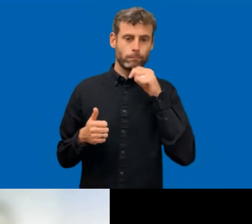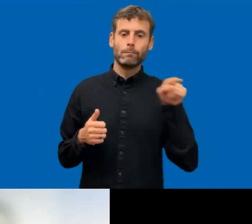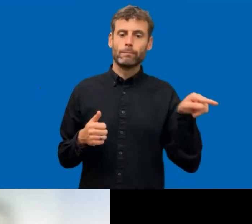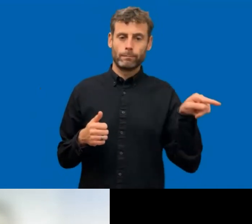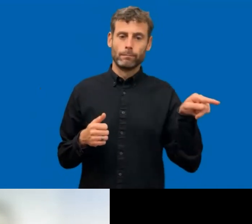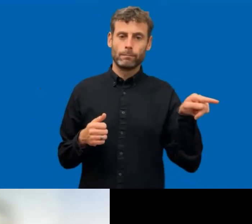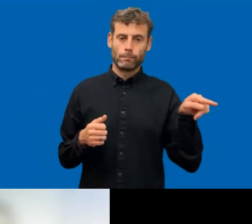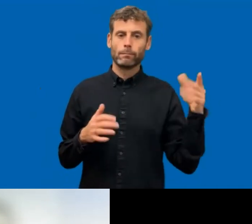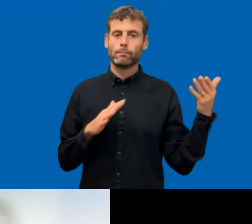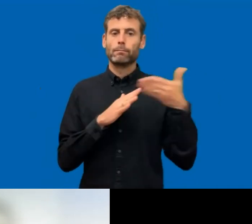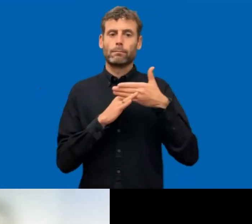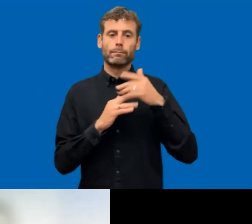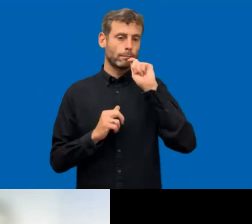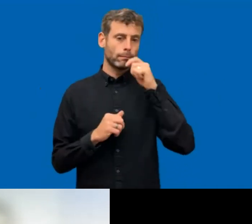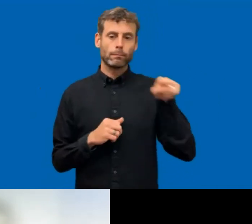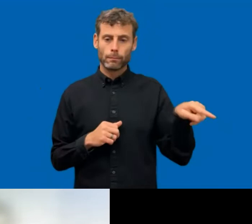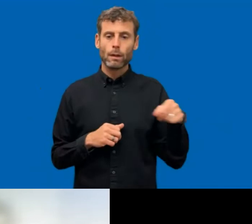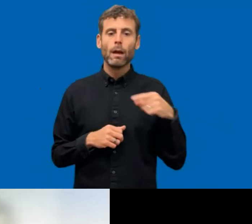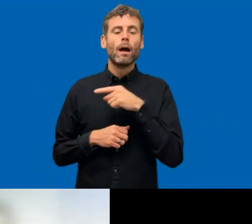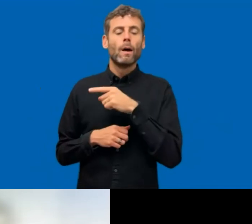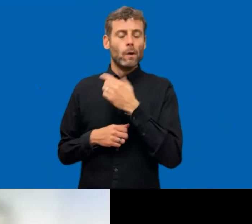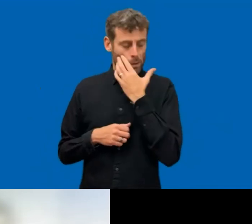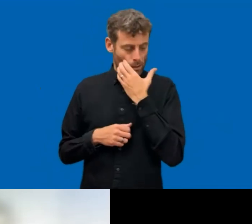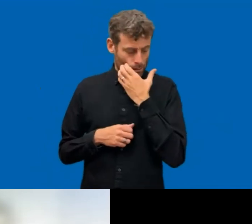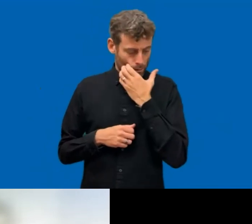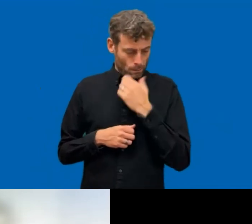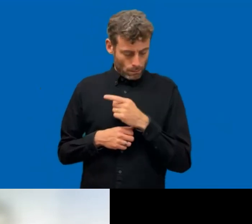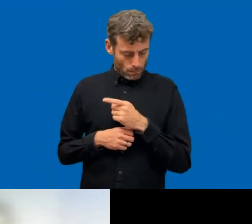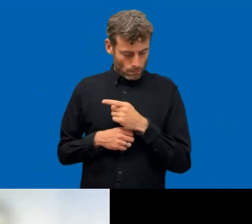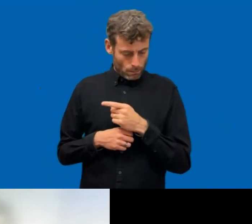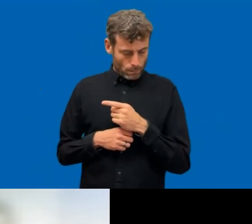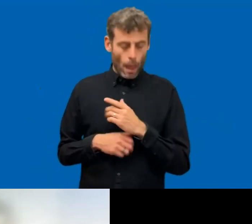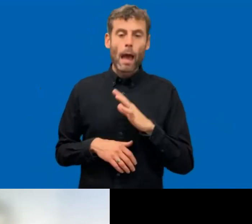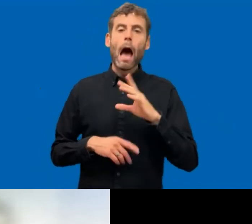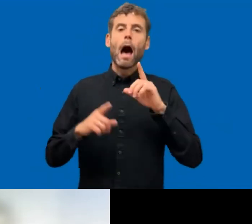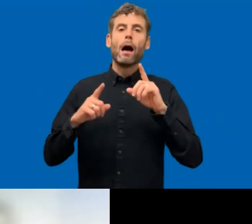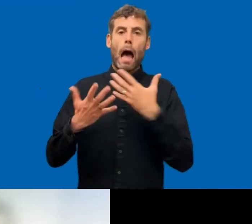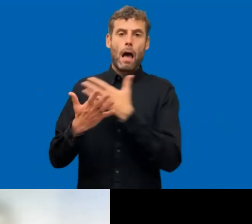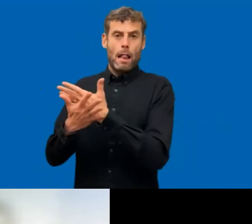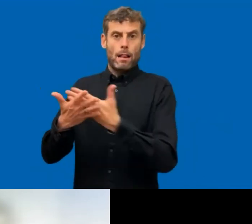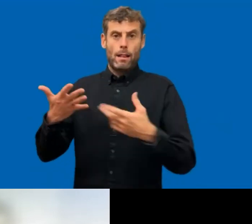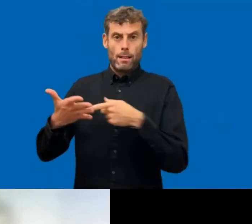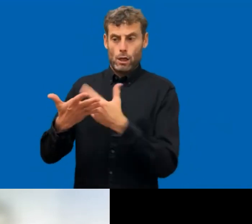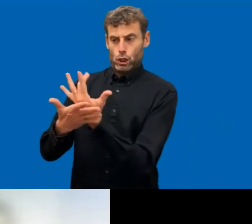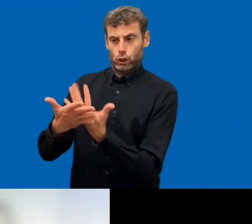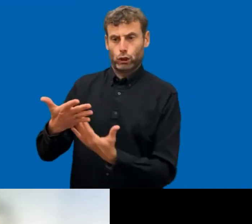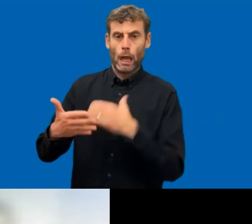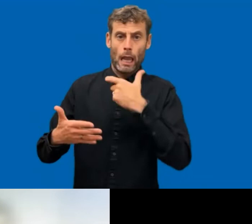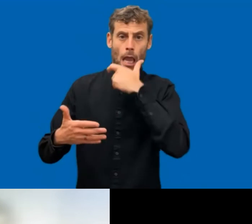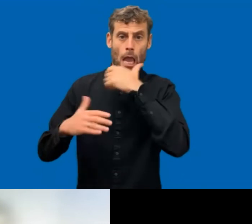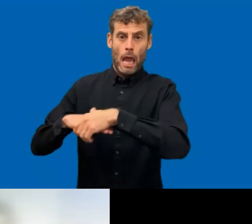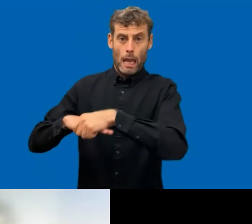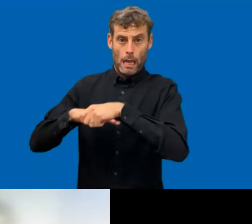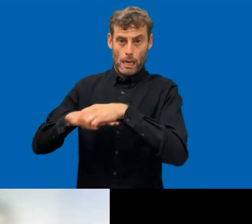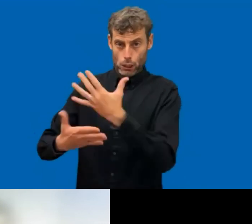I think. Okay, no. I try 2 more points. The other issue is we are often struggling with a yes,